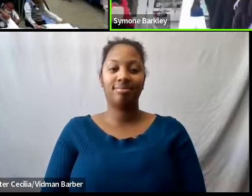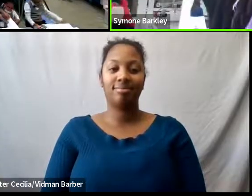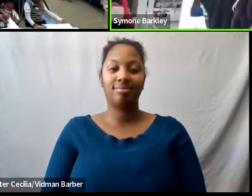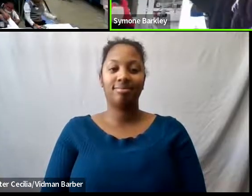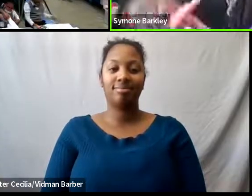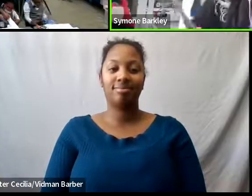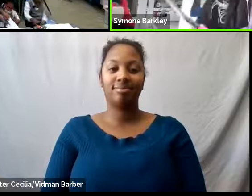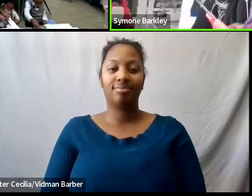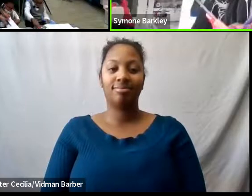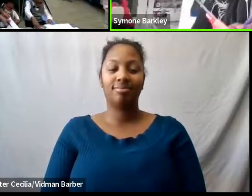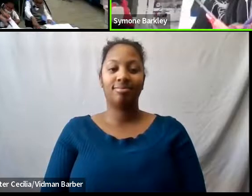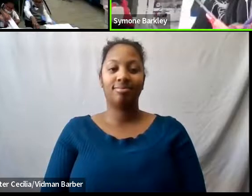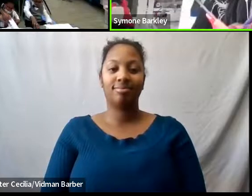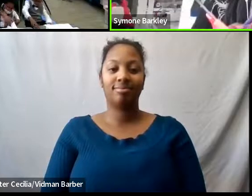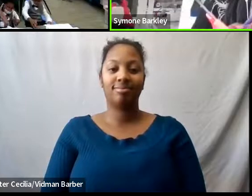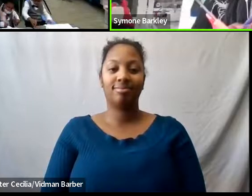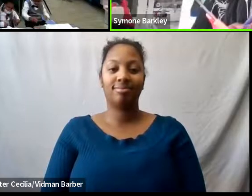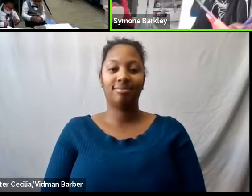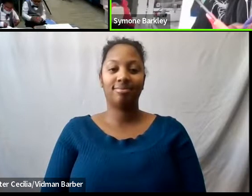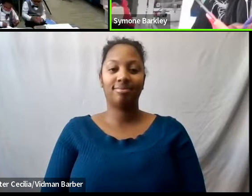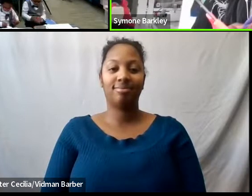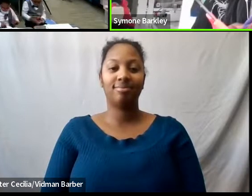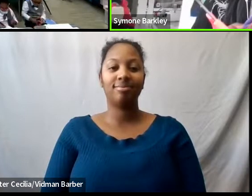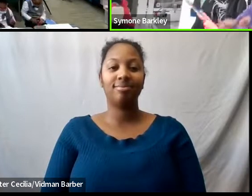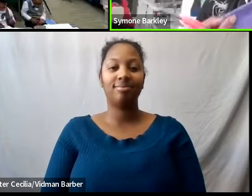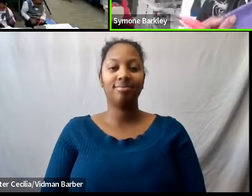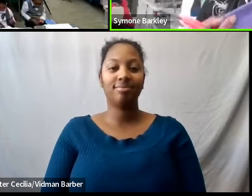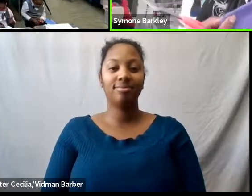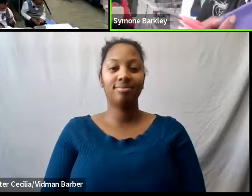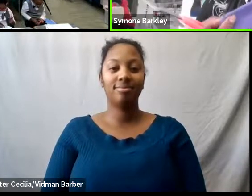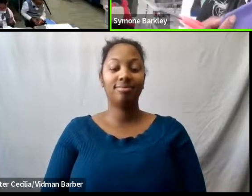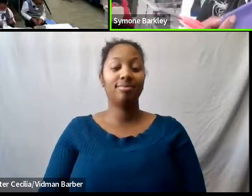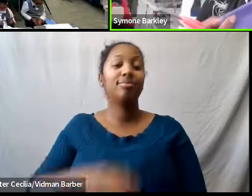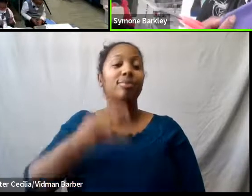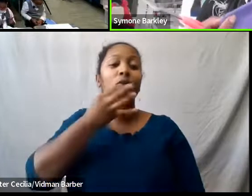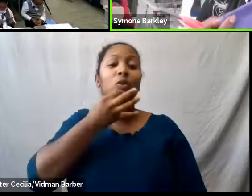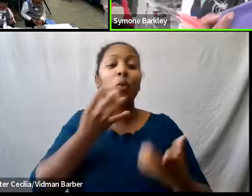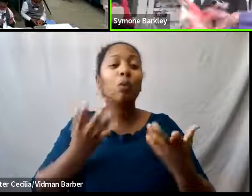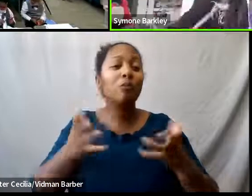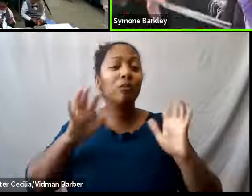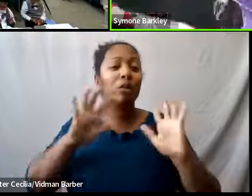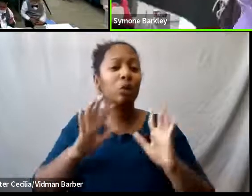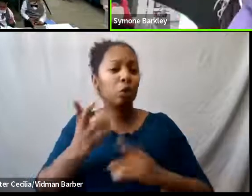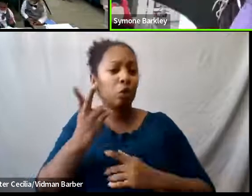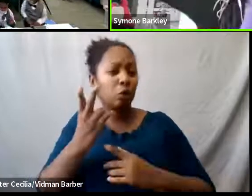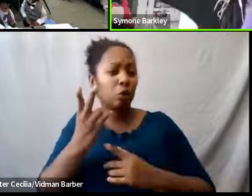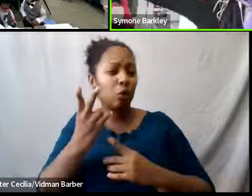Keep going. Almost done. I have like 2 more cuts to make.